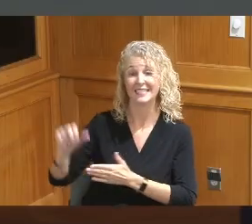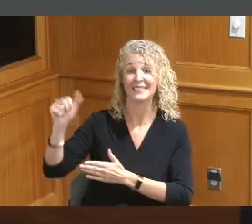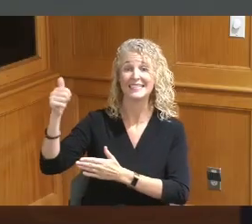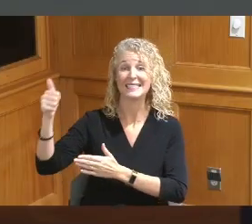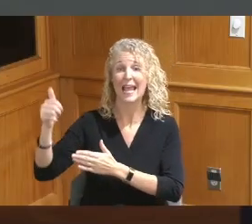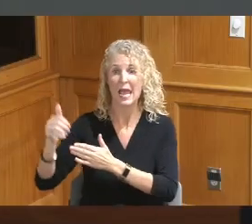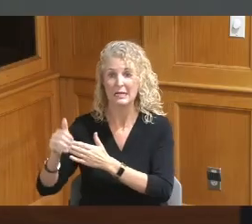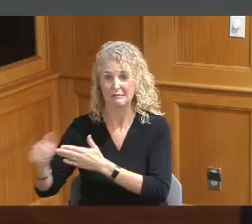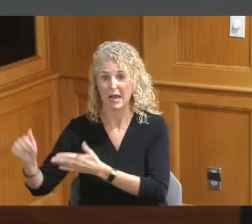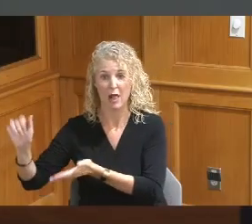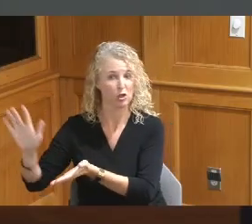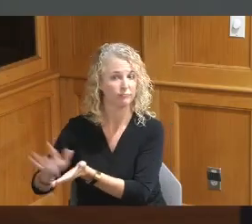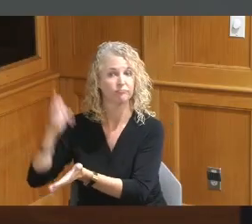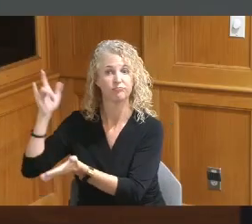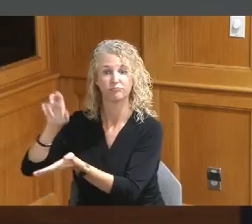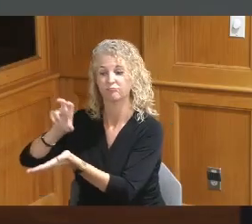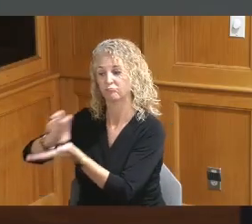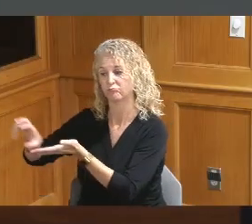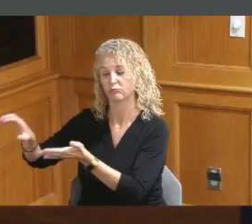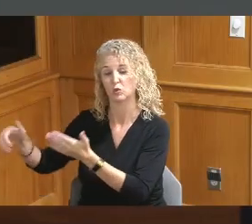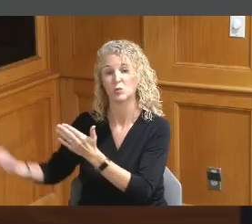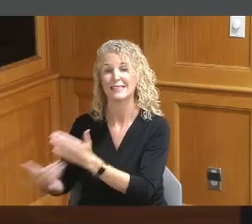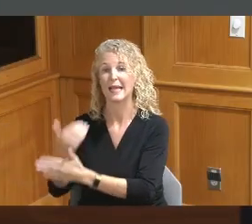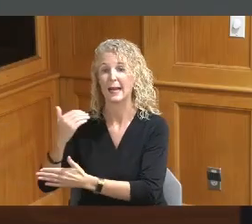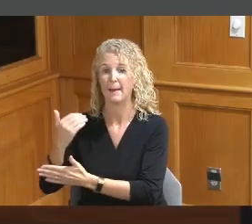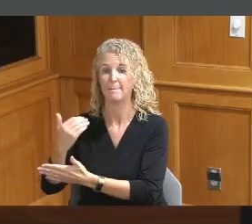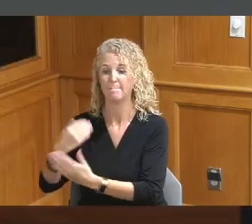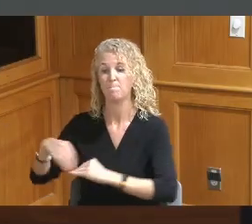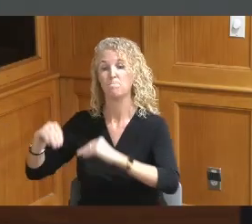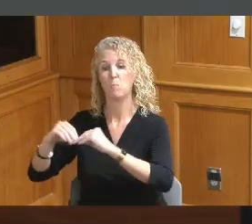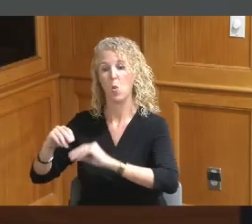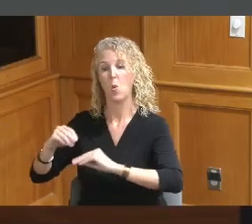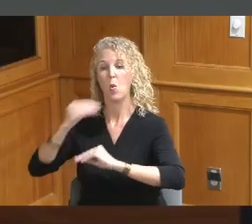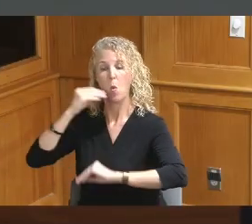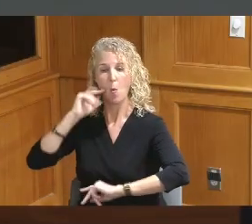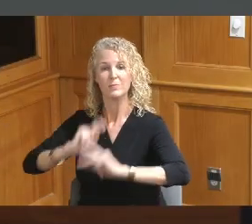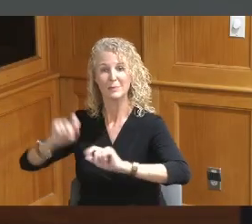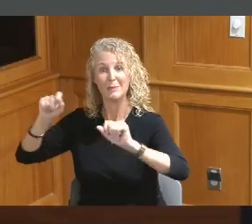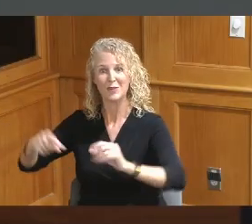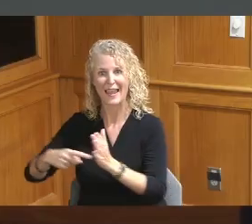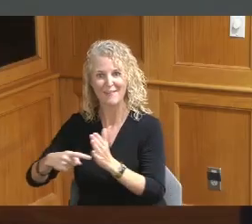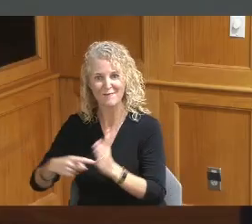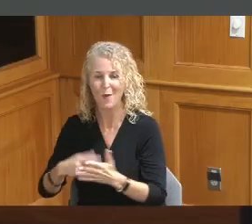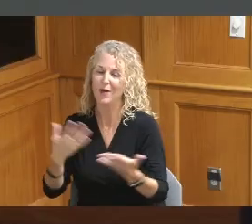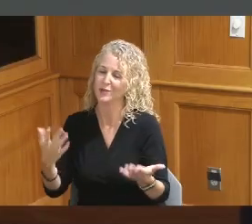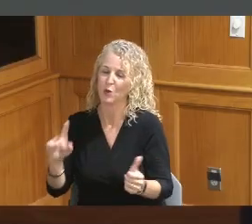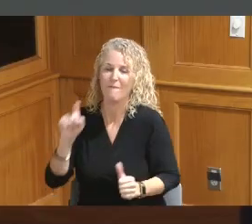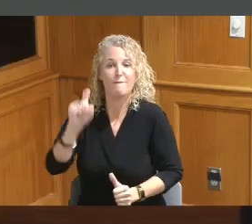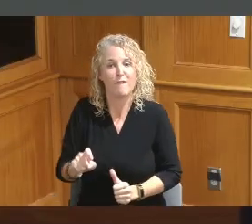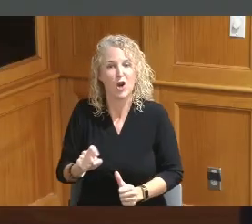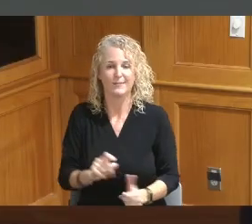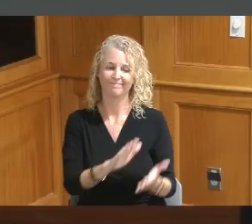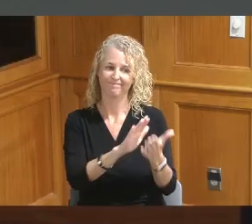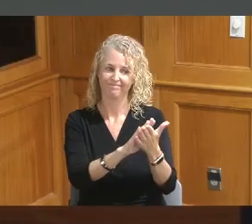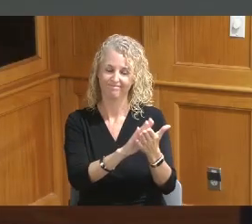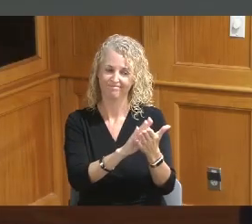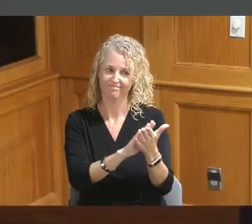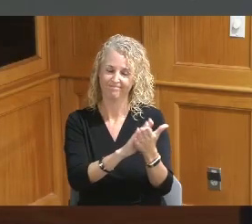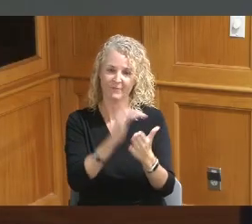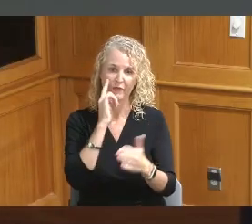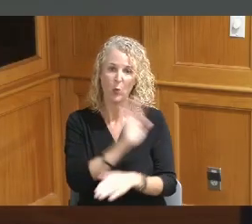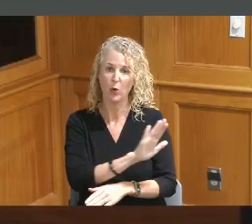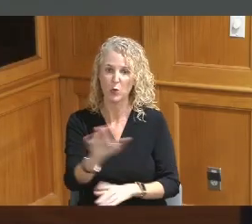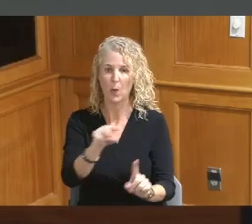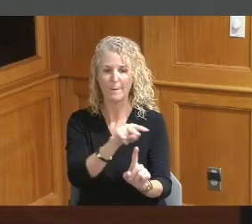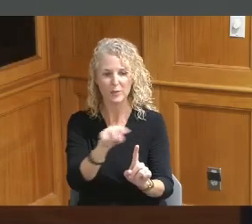been leveraged towards the creation of affordable housing. So I just wanted to, again, congratulate the board for its